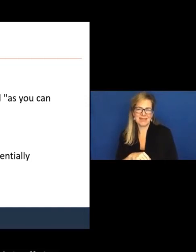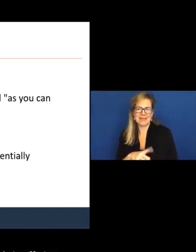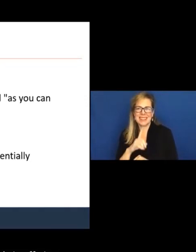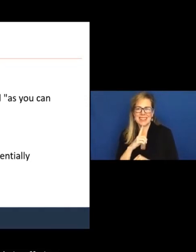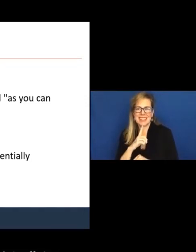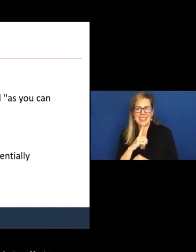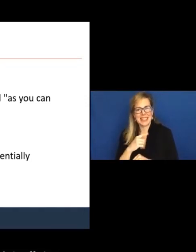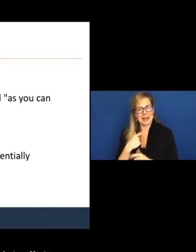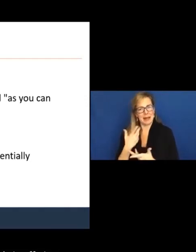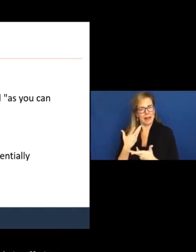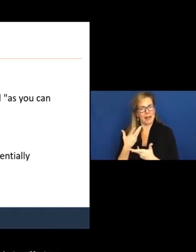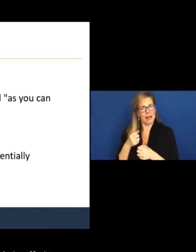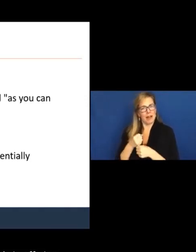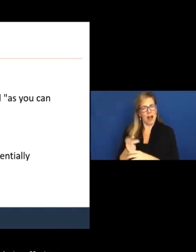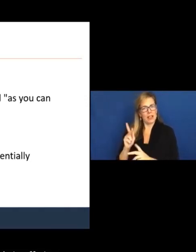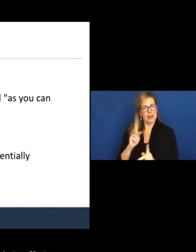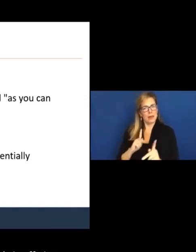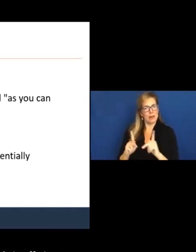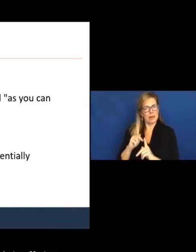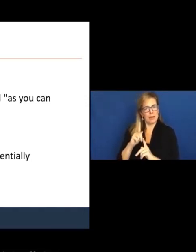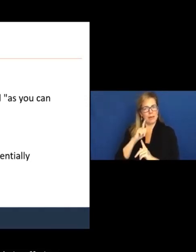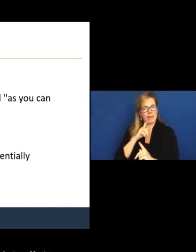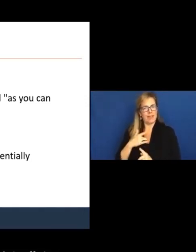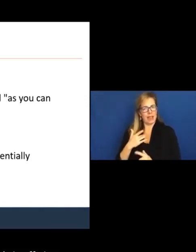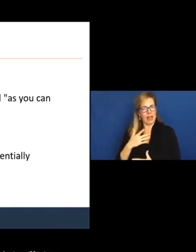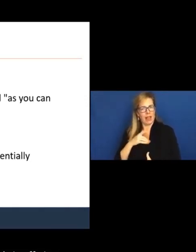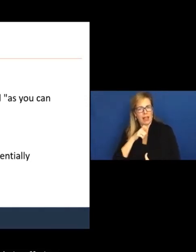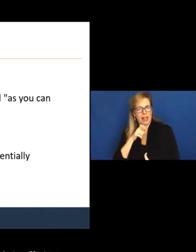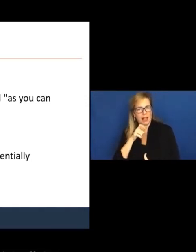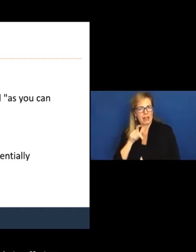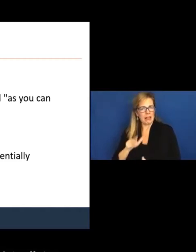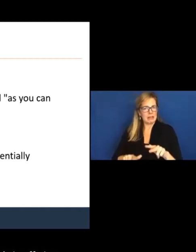little uncomfortable in offering your description.